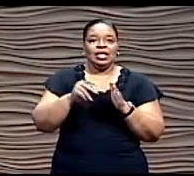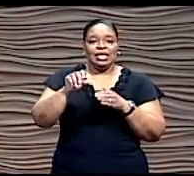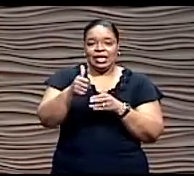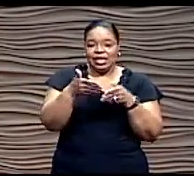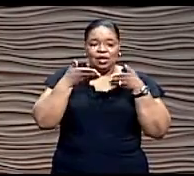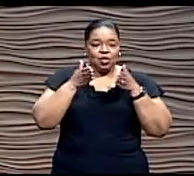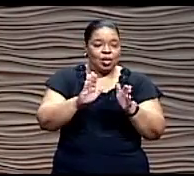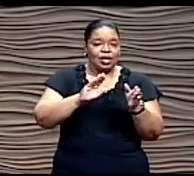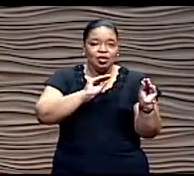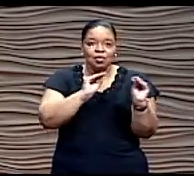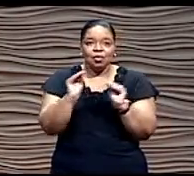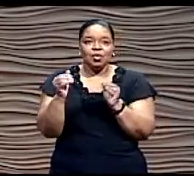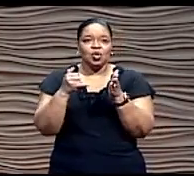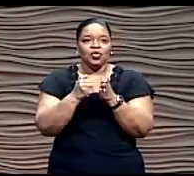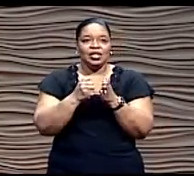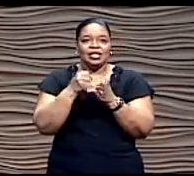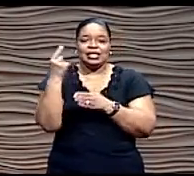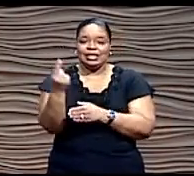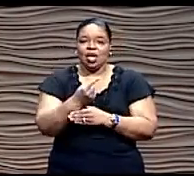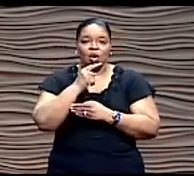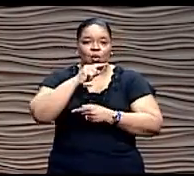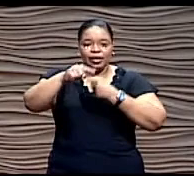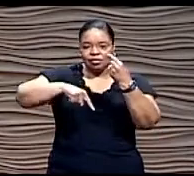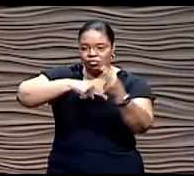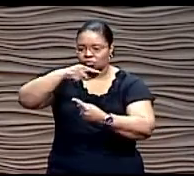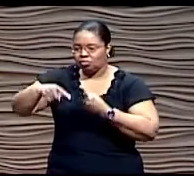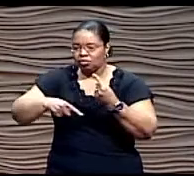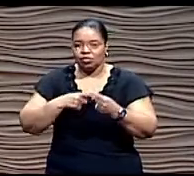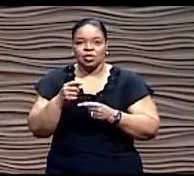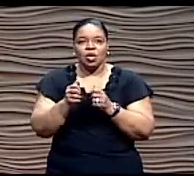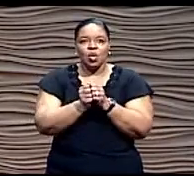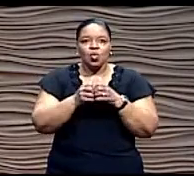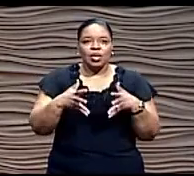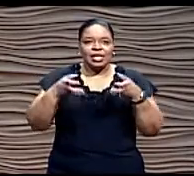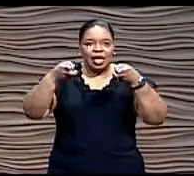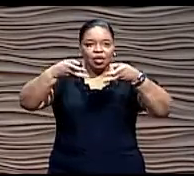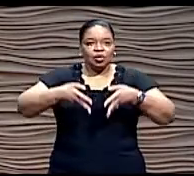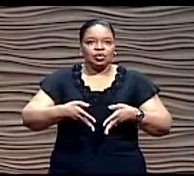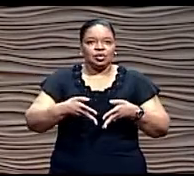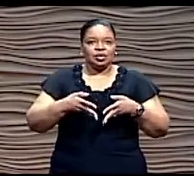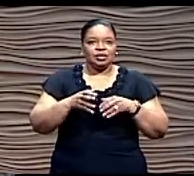it, it's always turning without losing